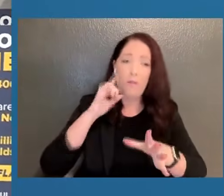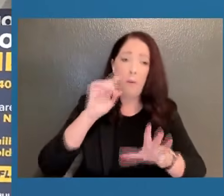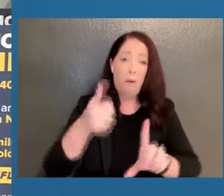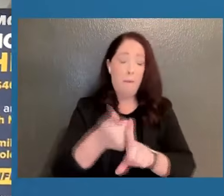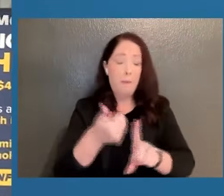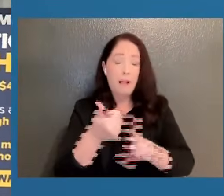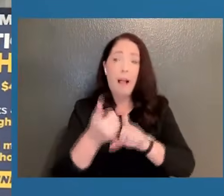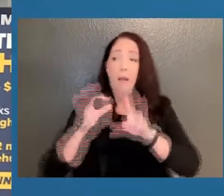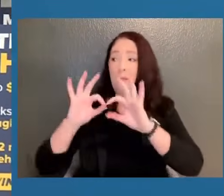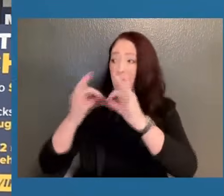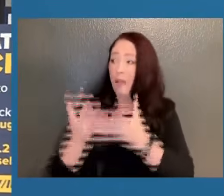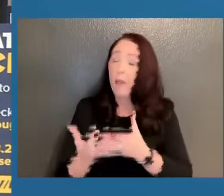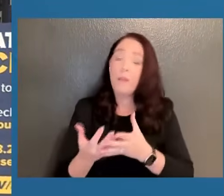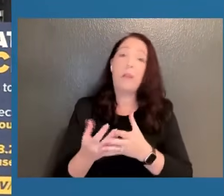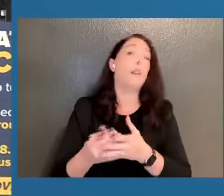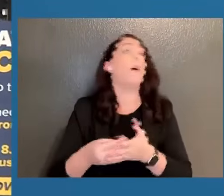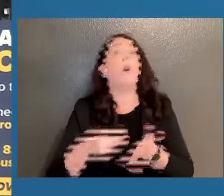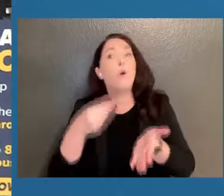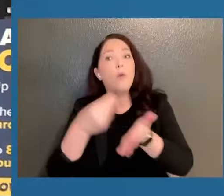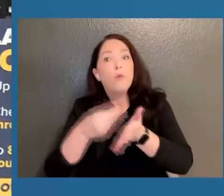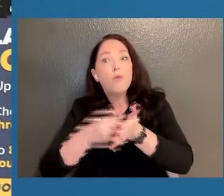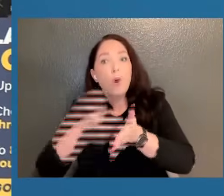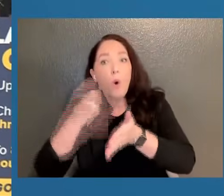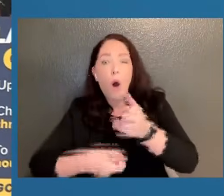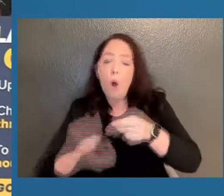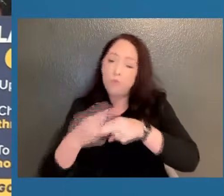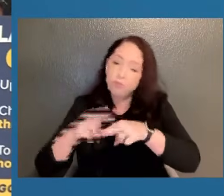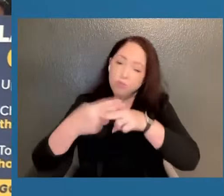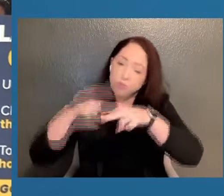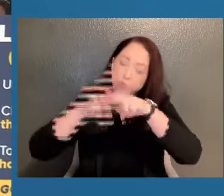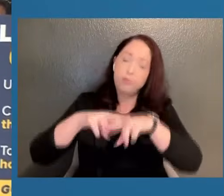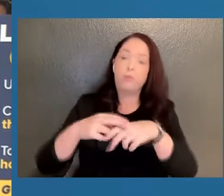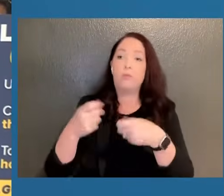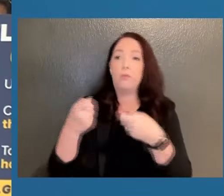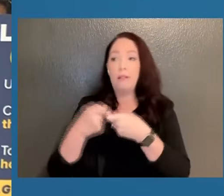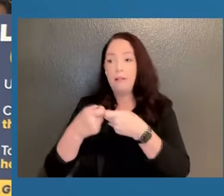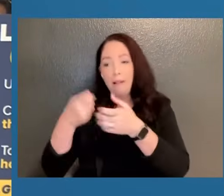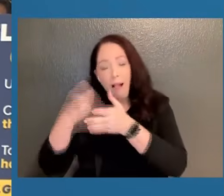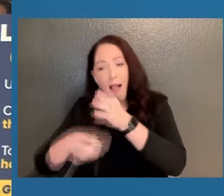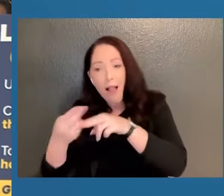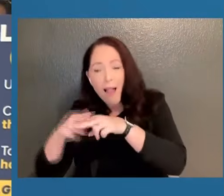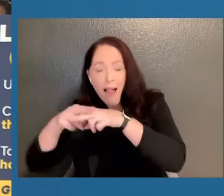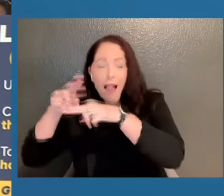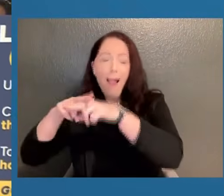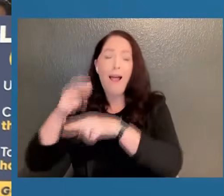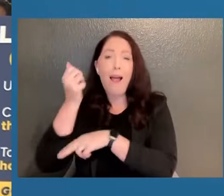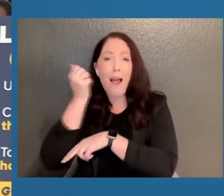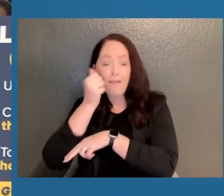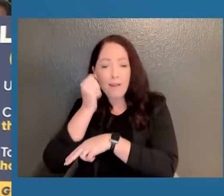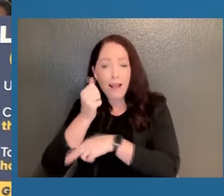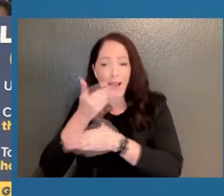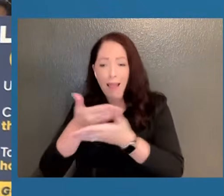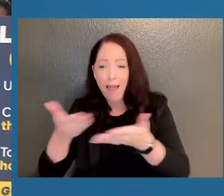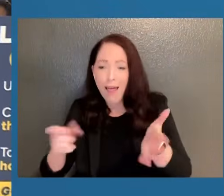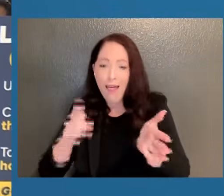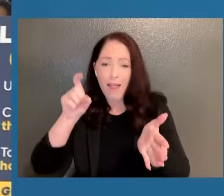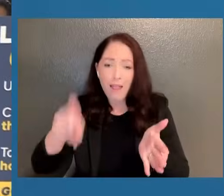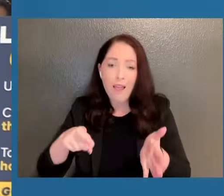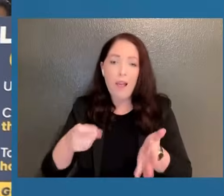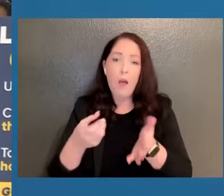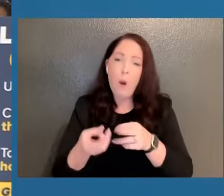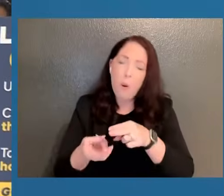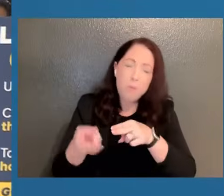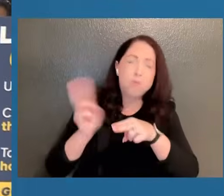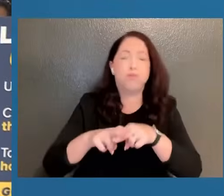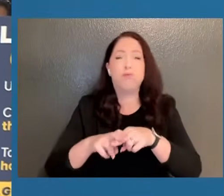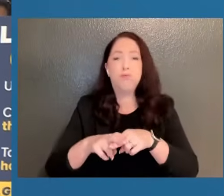rising cost of food, utilities, and daily essentials has weighed heavily on them. As someone with